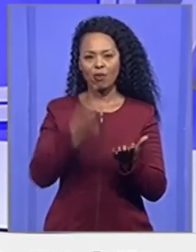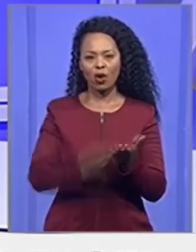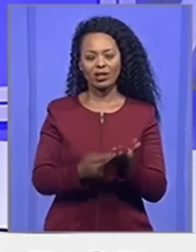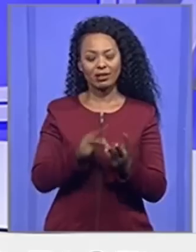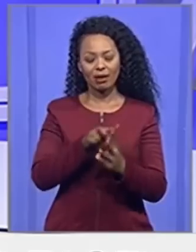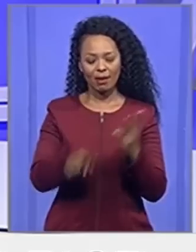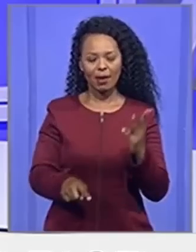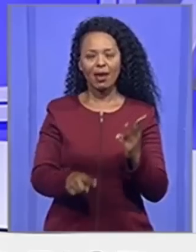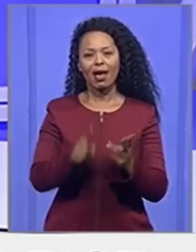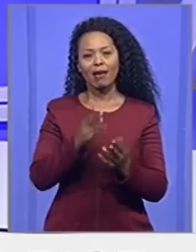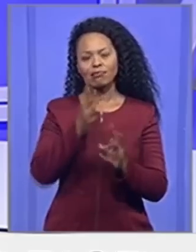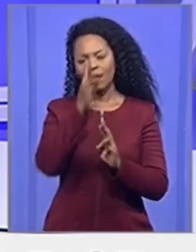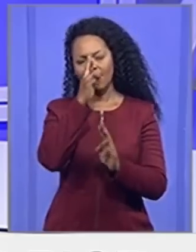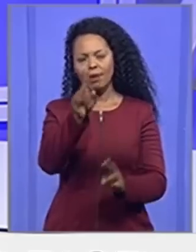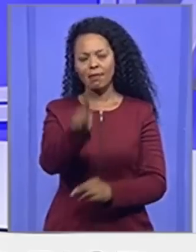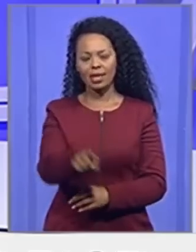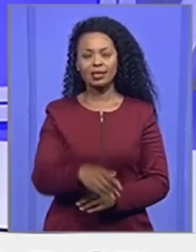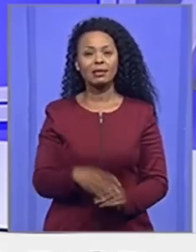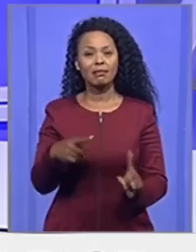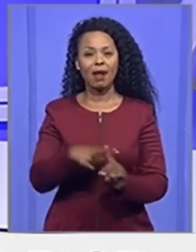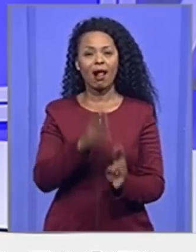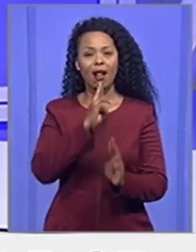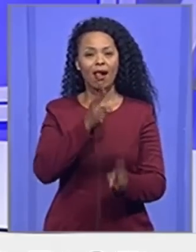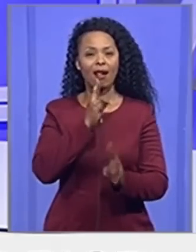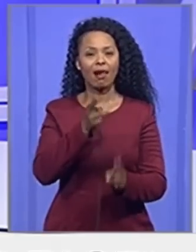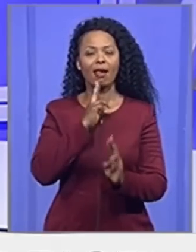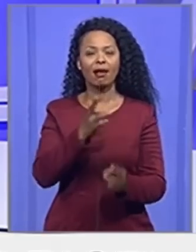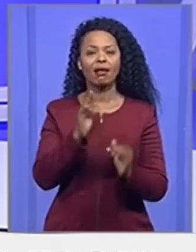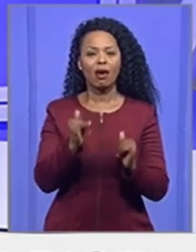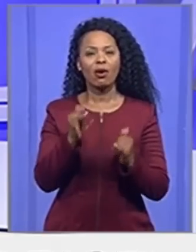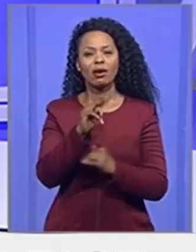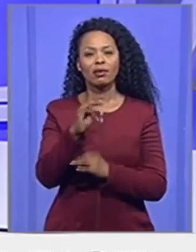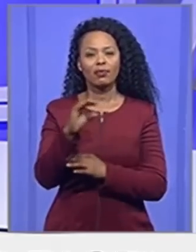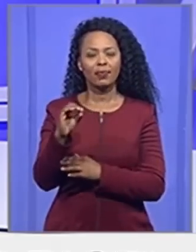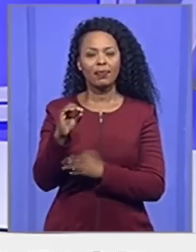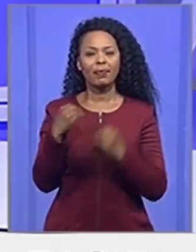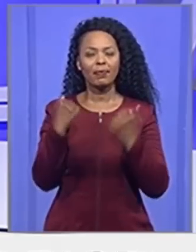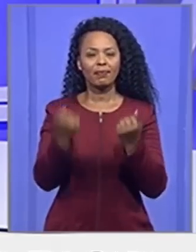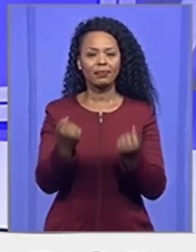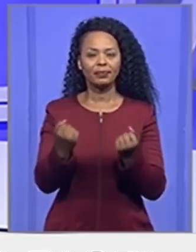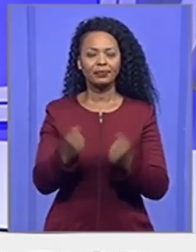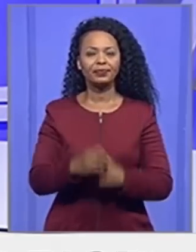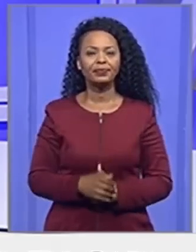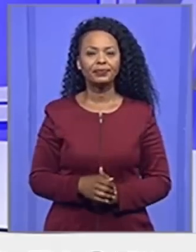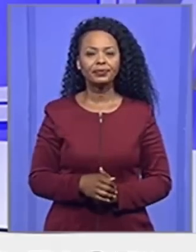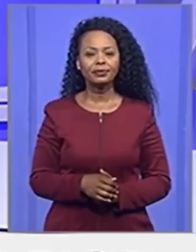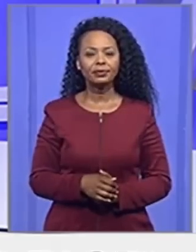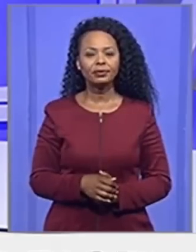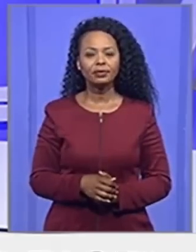Borwa. Mashatile o be a araba dipotšišo go lekgotla la bosetšhaba la diprofense.